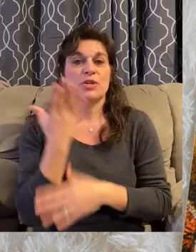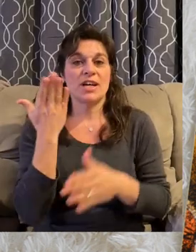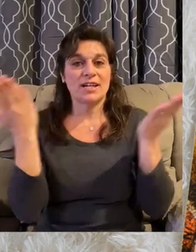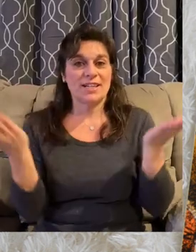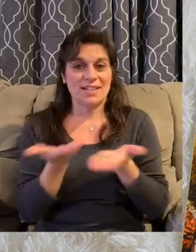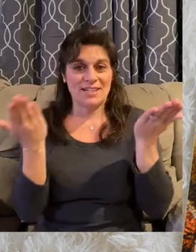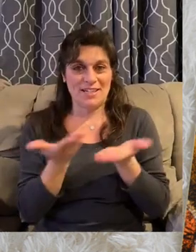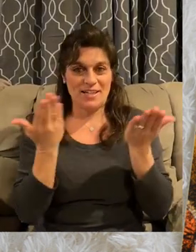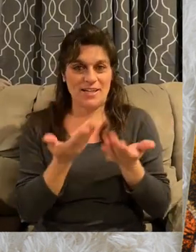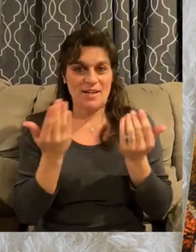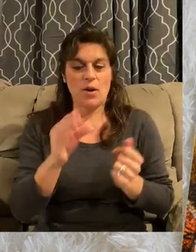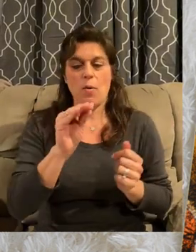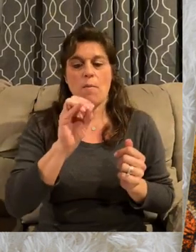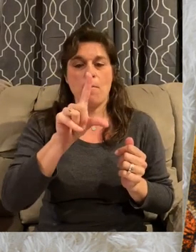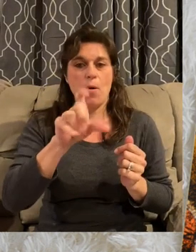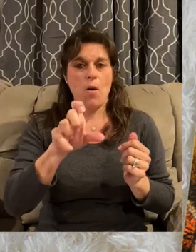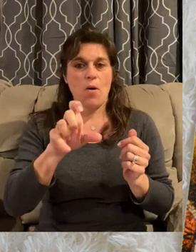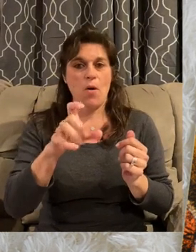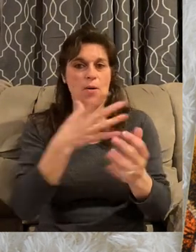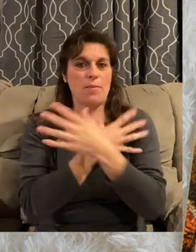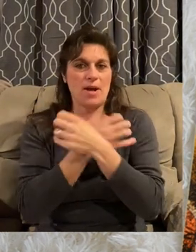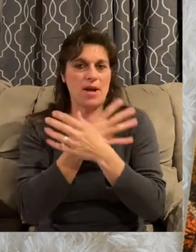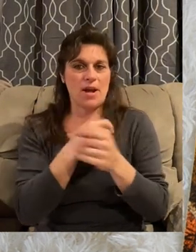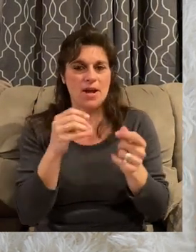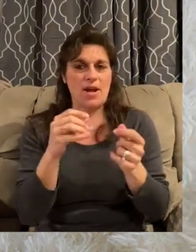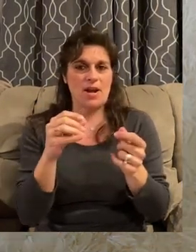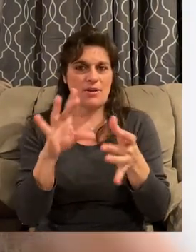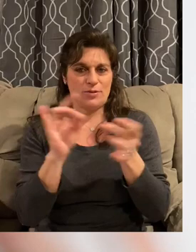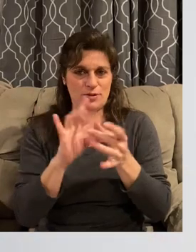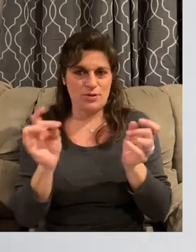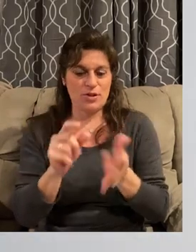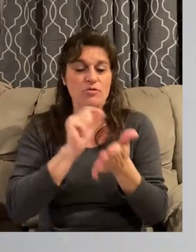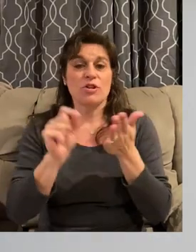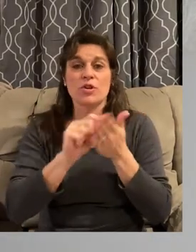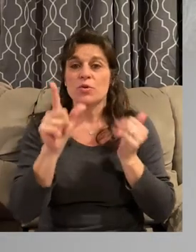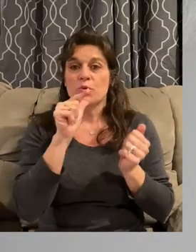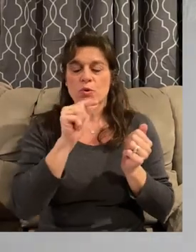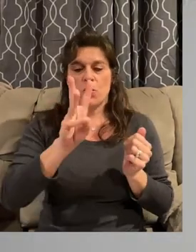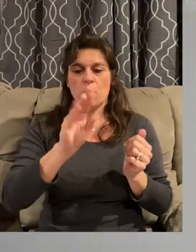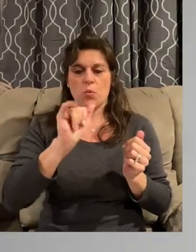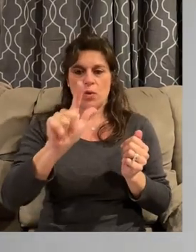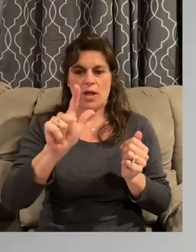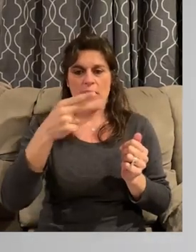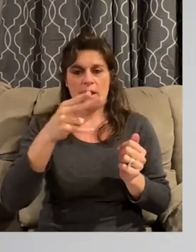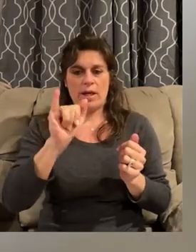Spring is here. A Bear and Mole Story, written by Will Hillenbrand.